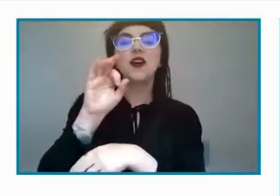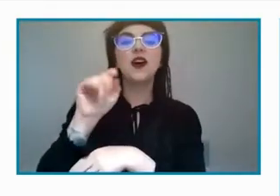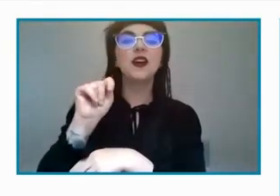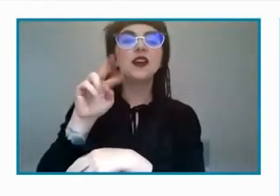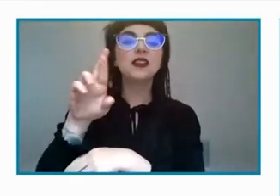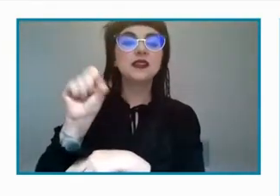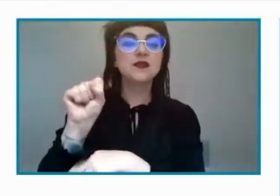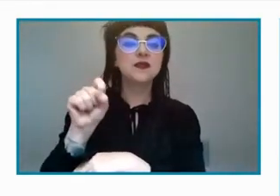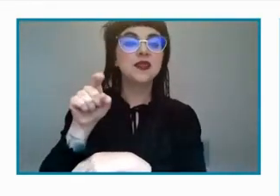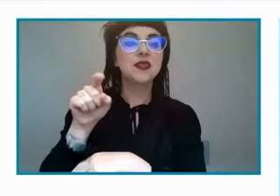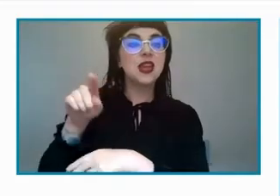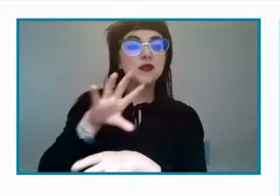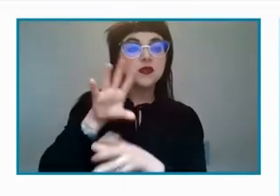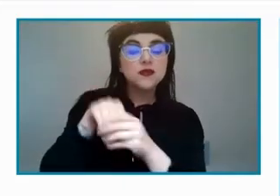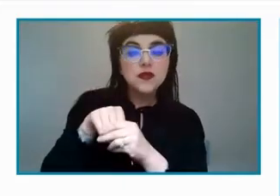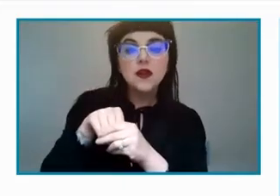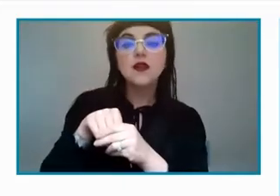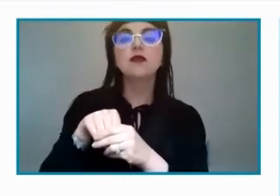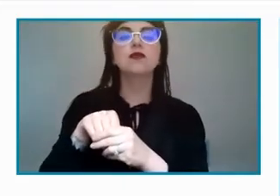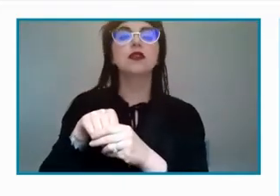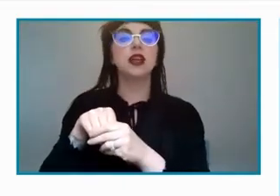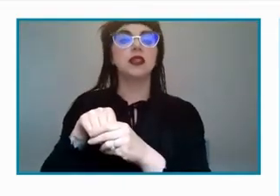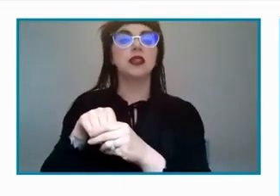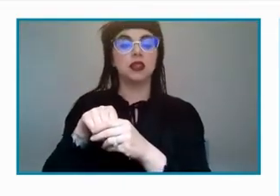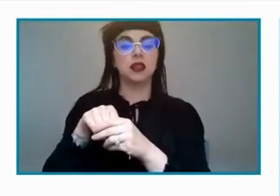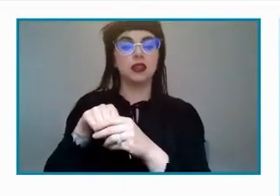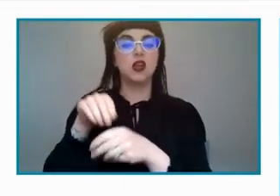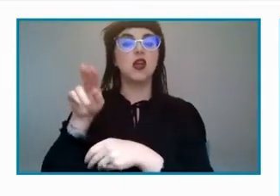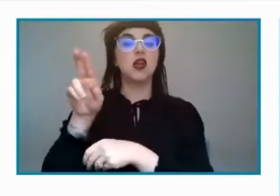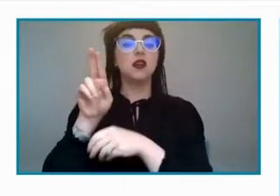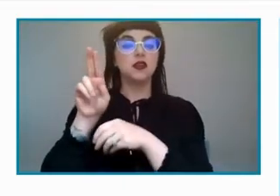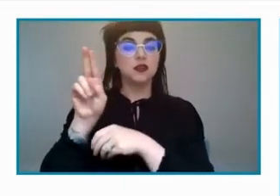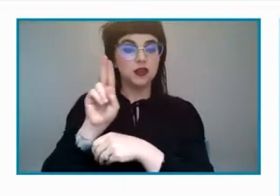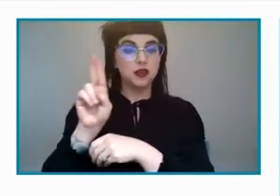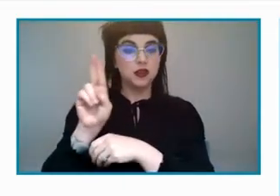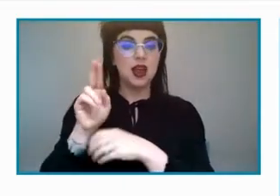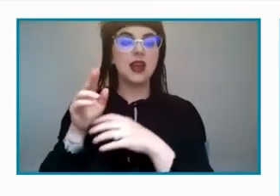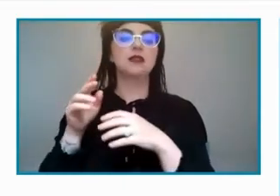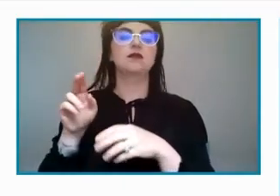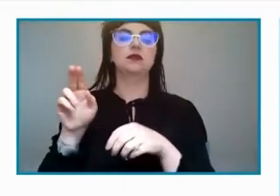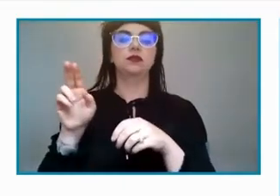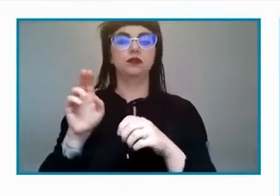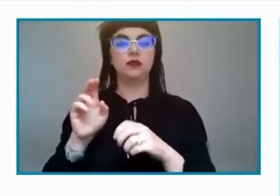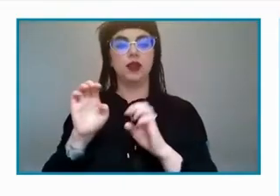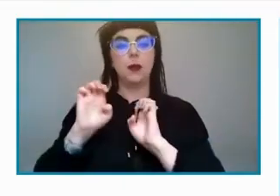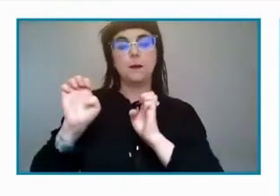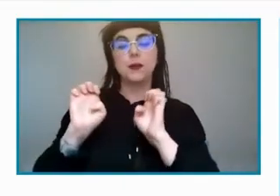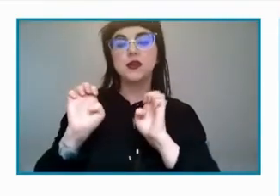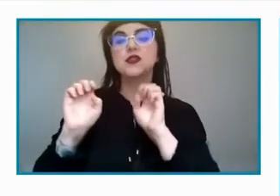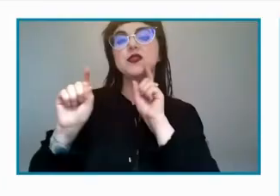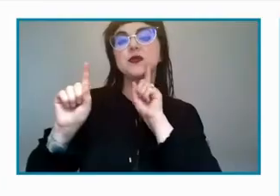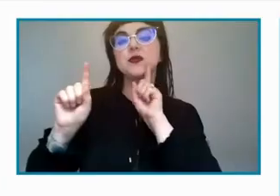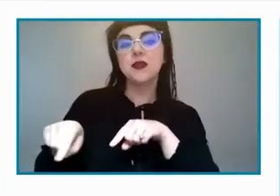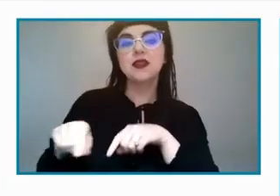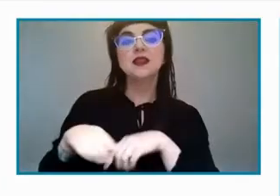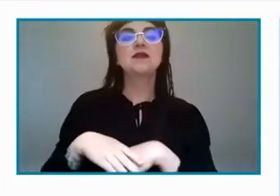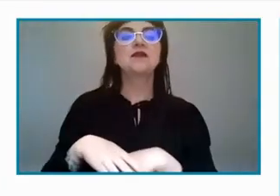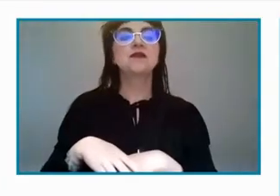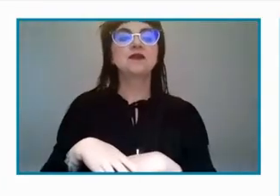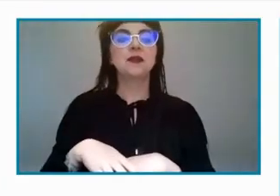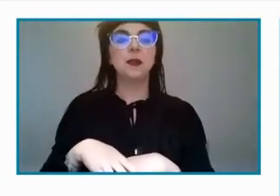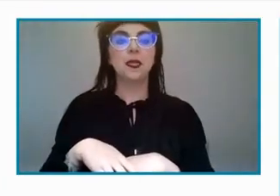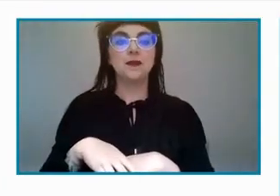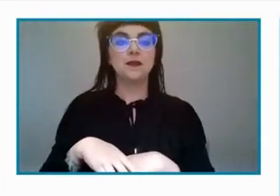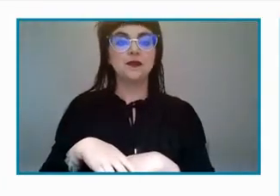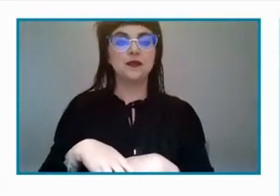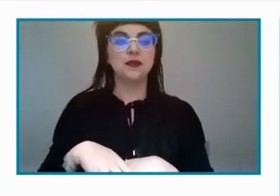in South Sudan as an emergency response officer. He is a recipient of the San Diego Foundation's Creative Catalyst Fellowship and